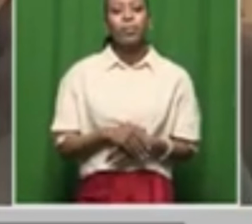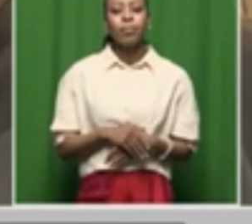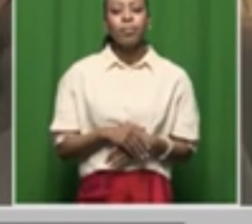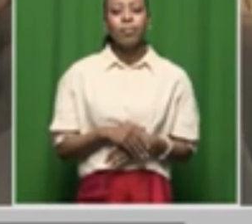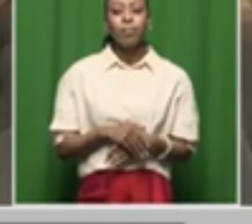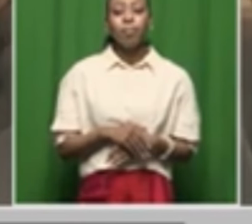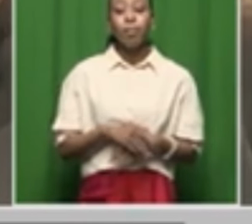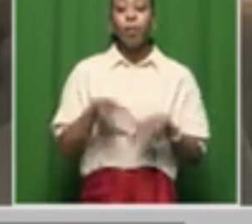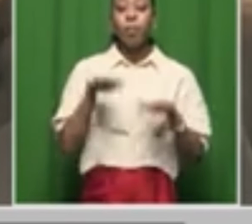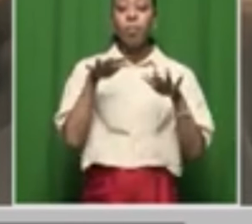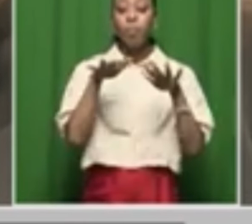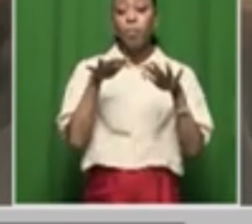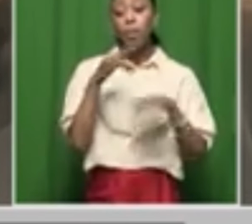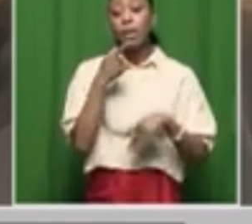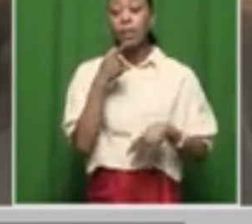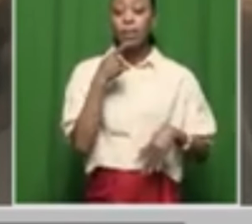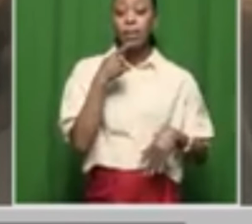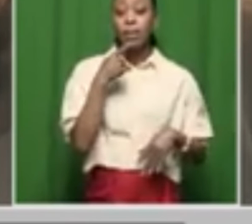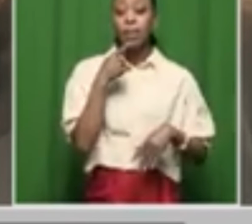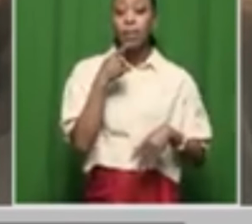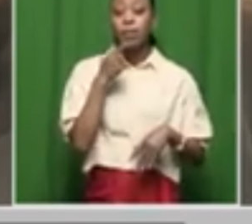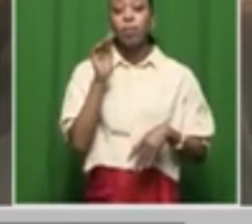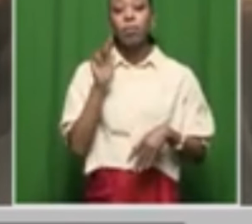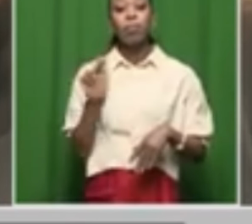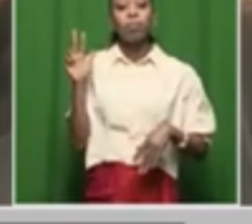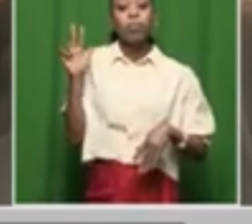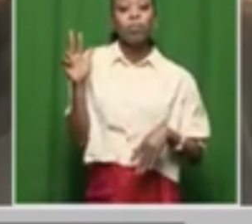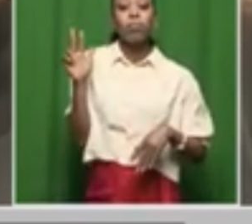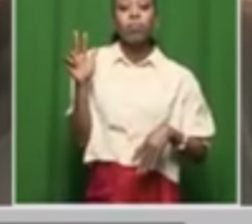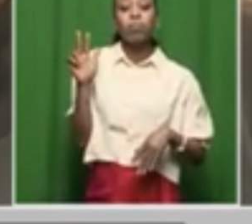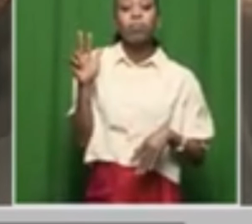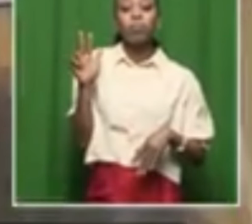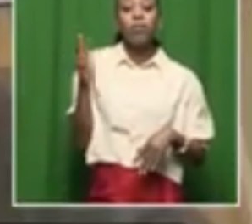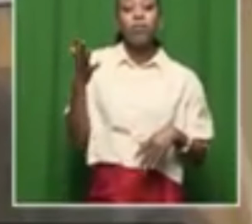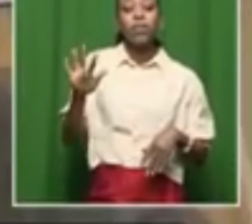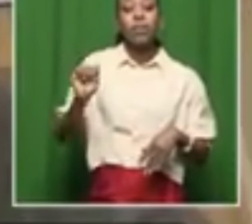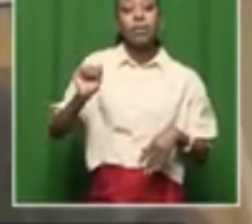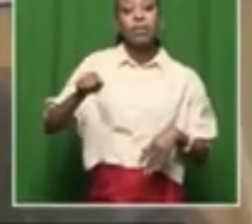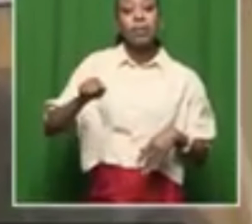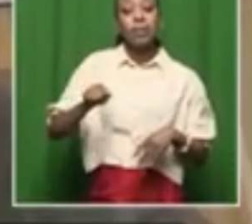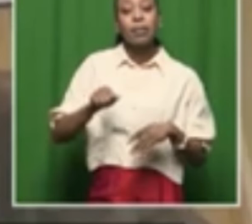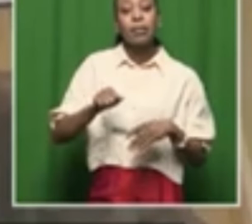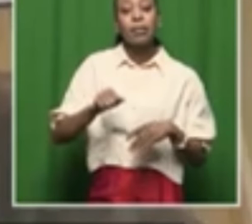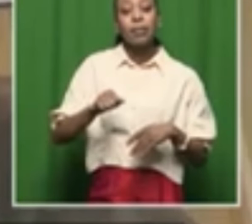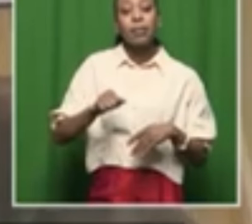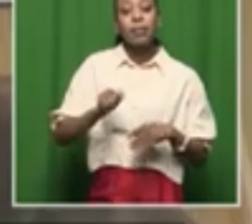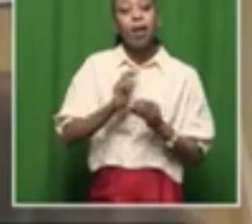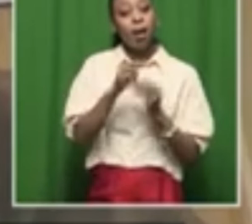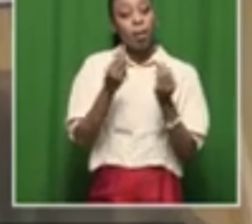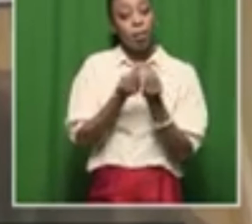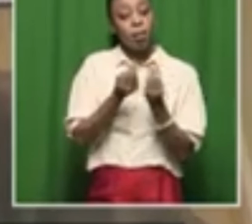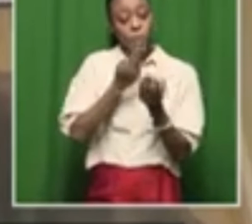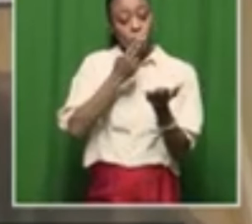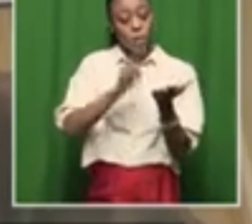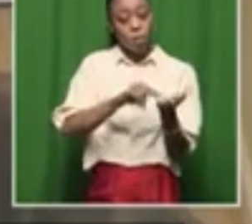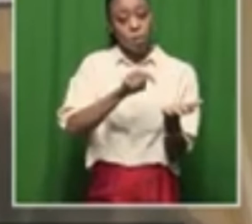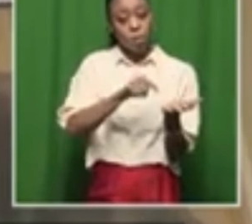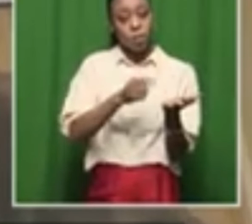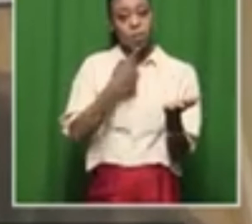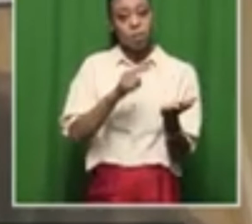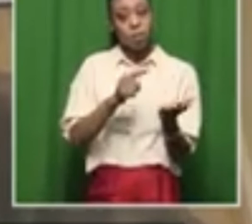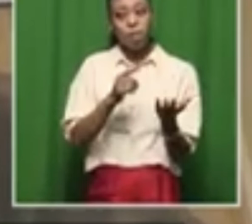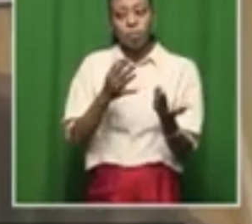Well, the people you are speaking about have taken an oath of office. And among the things they've promised is how to